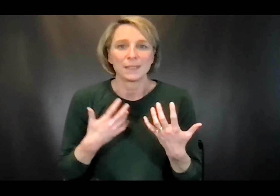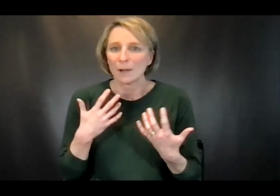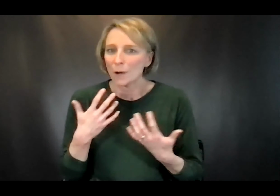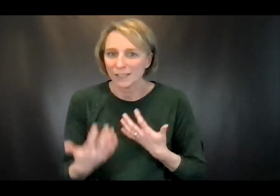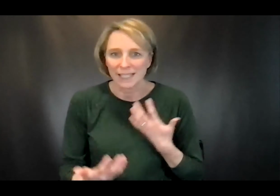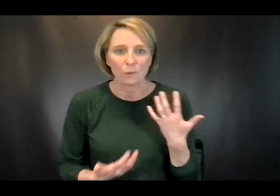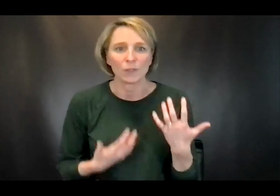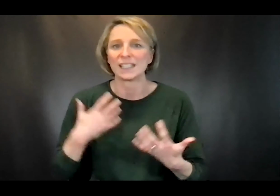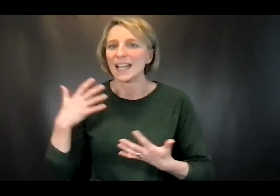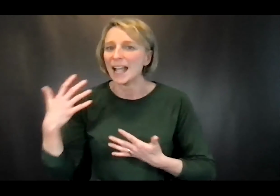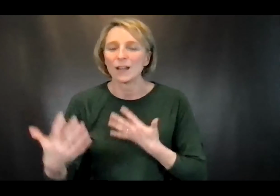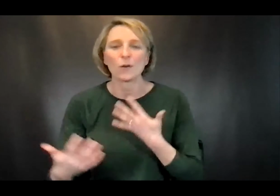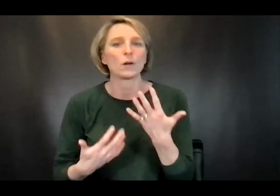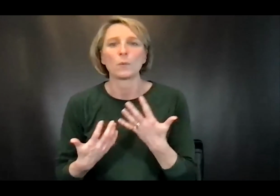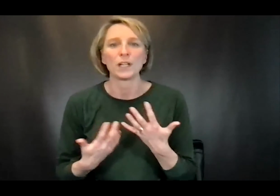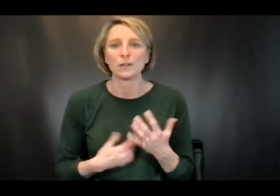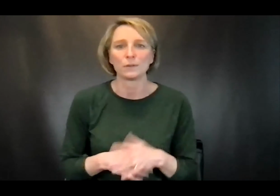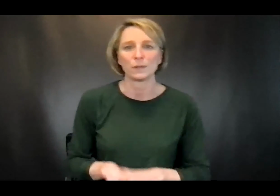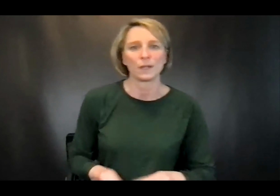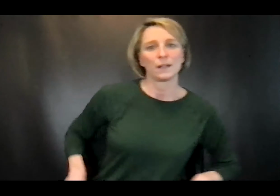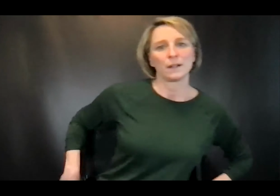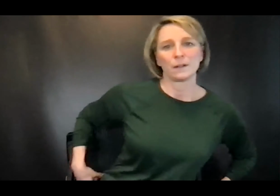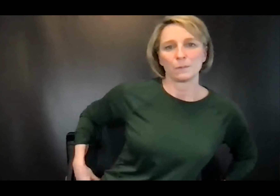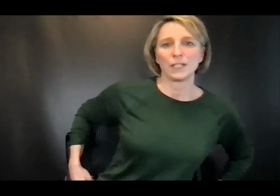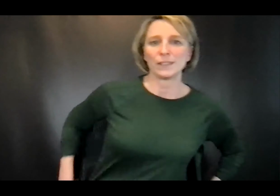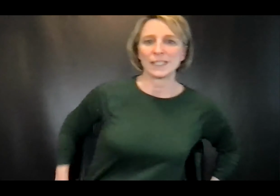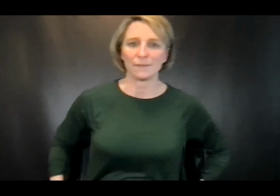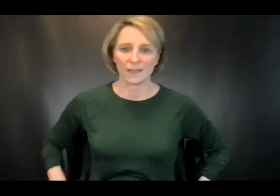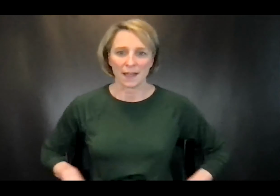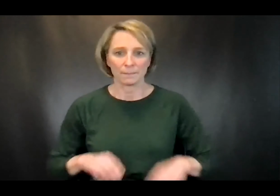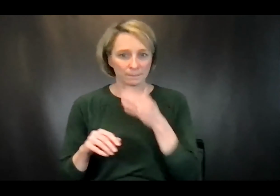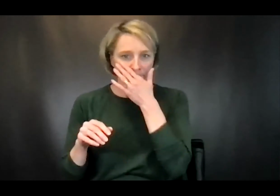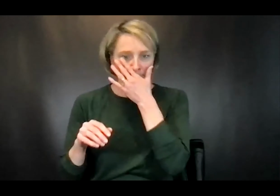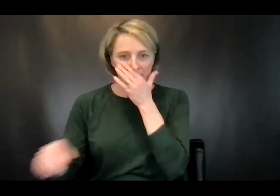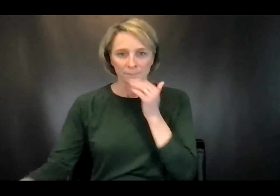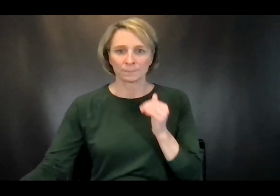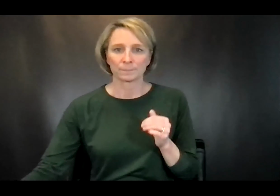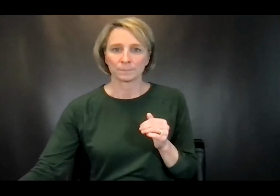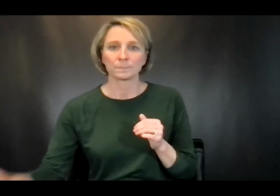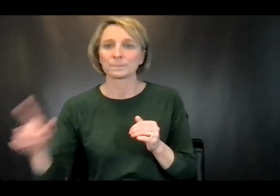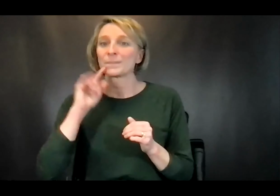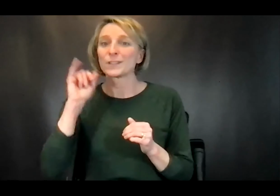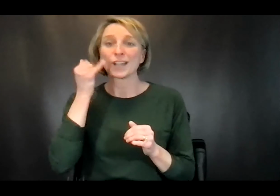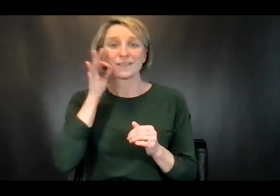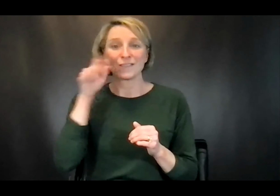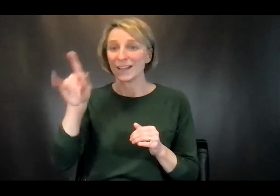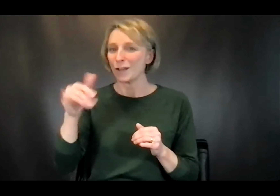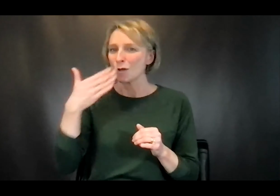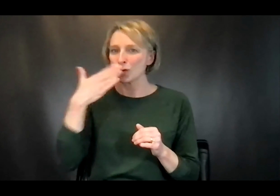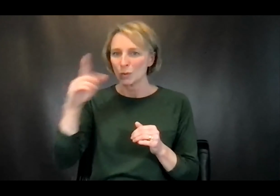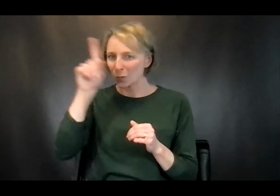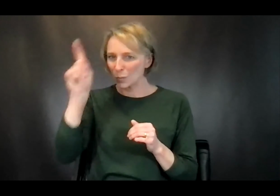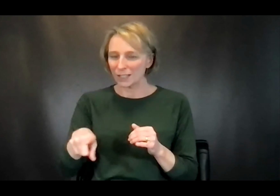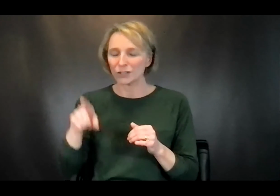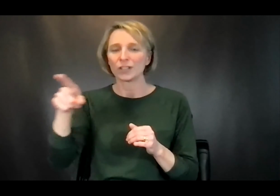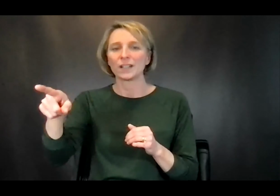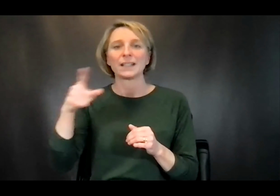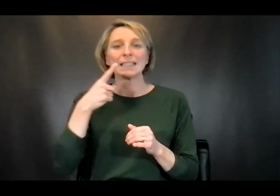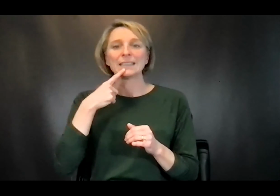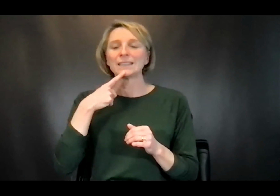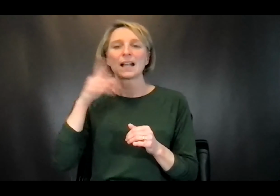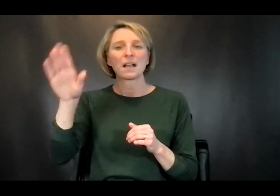time? Is that why you're saying once a day, or what do you say for that? That is such a good question. I